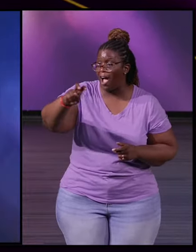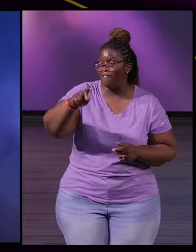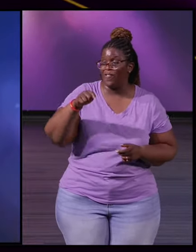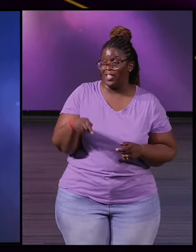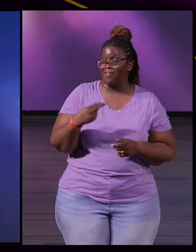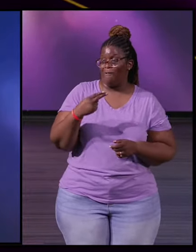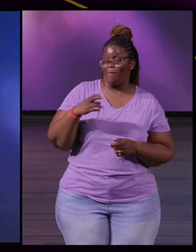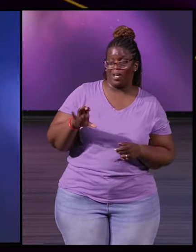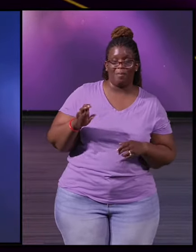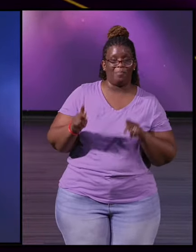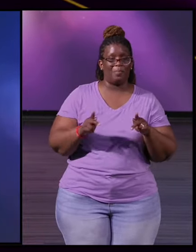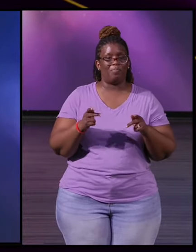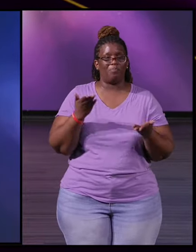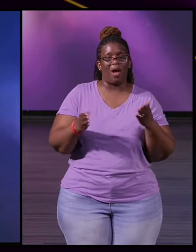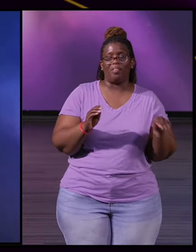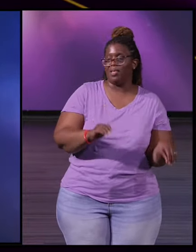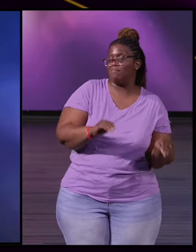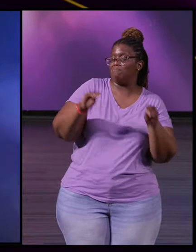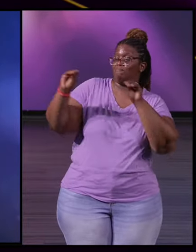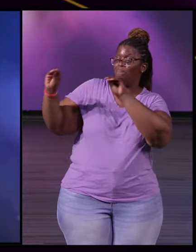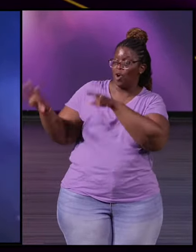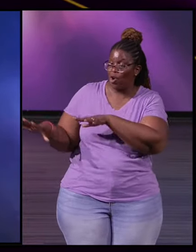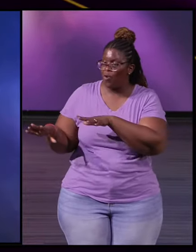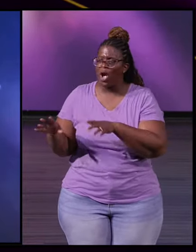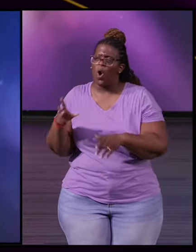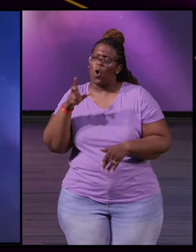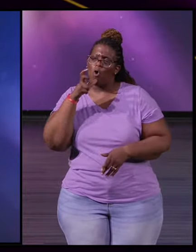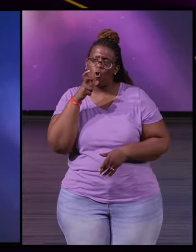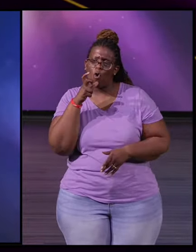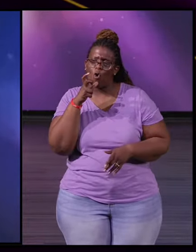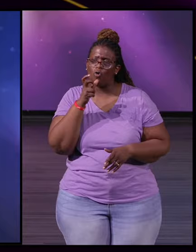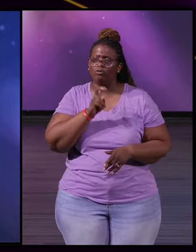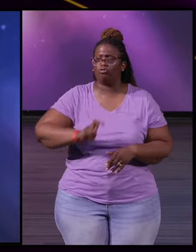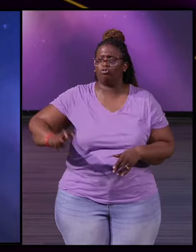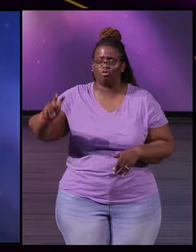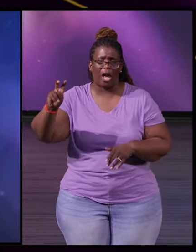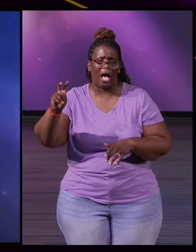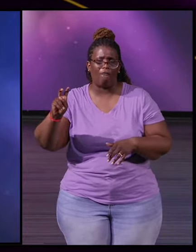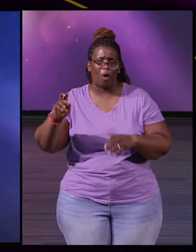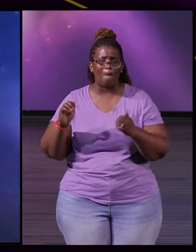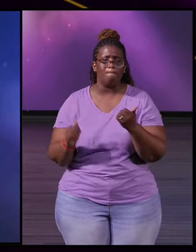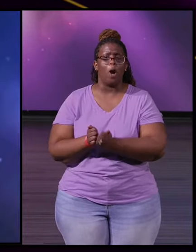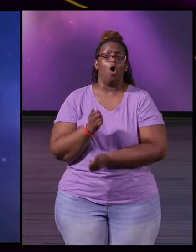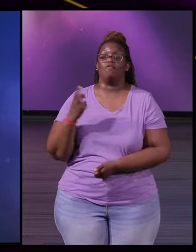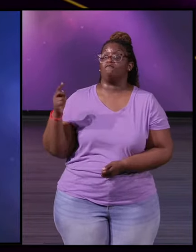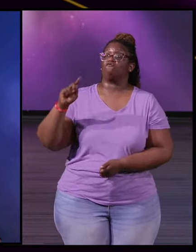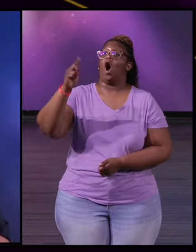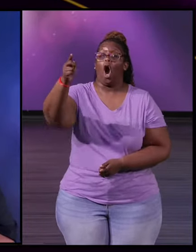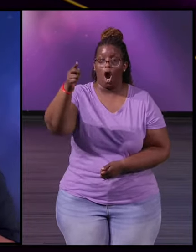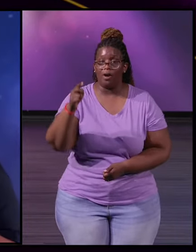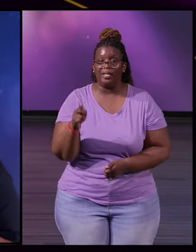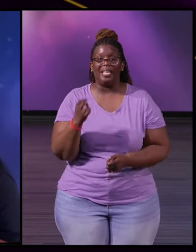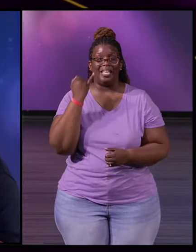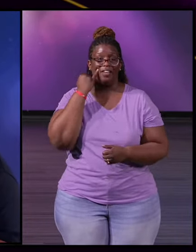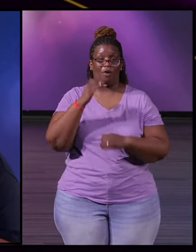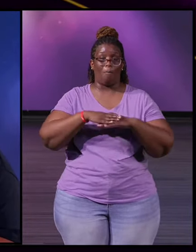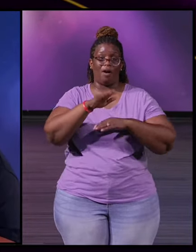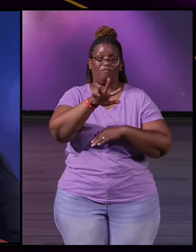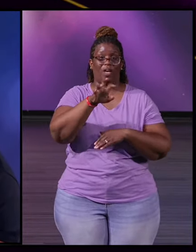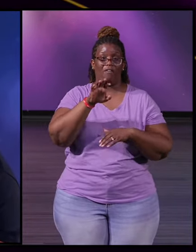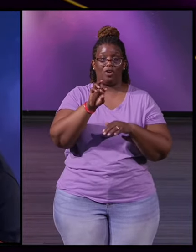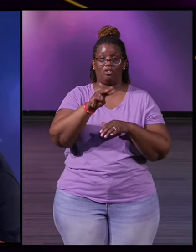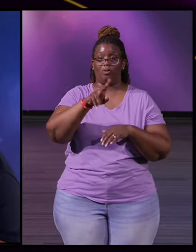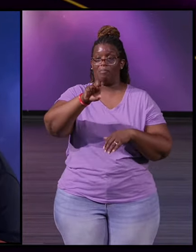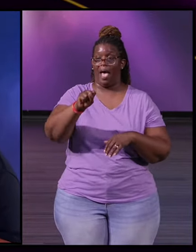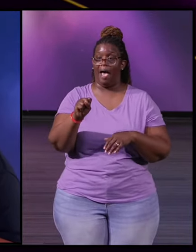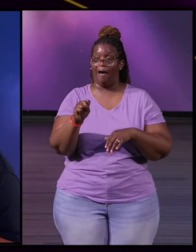and people may have moved or whatnot. And so we want to see who traveled the furthest to get here today. All right, if you traveled more than 500 miles to